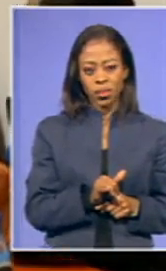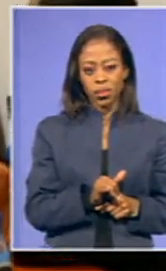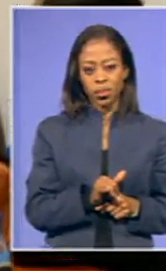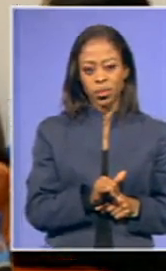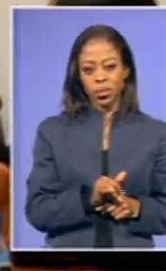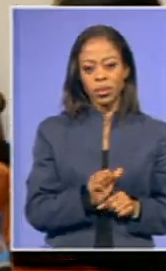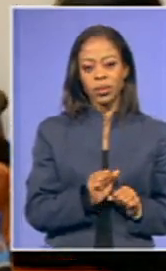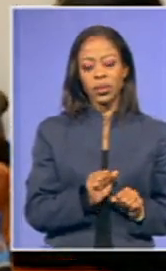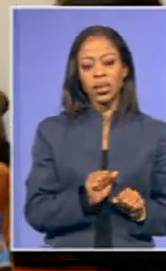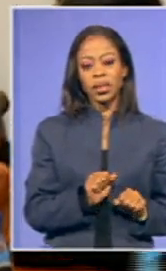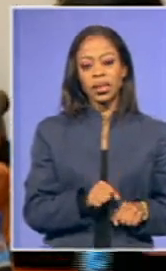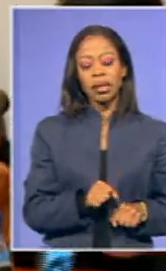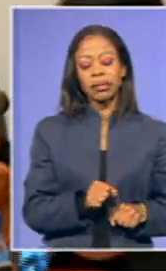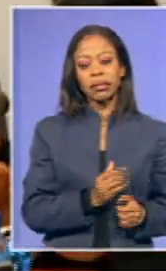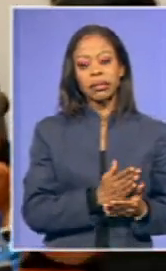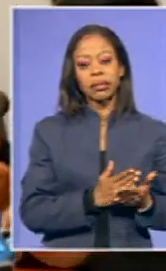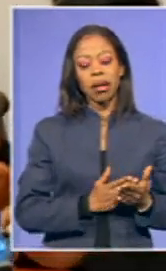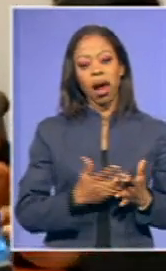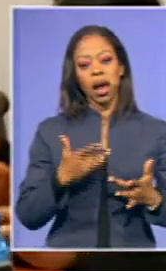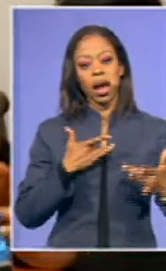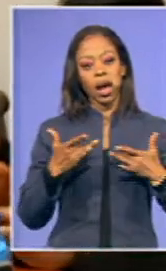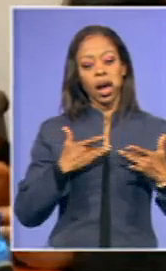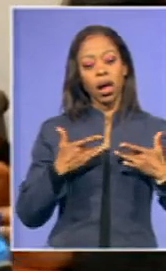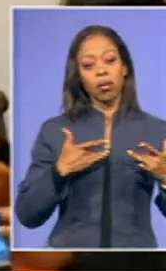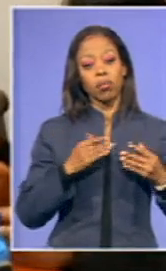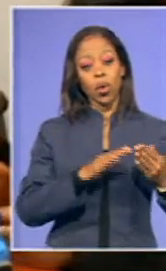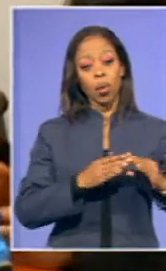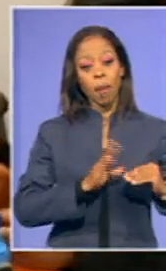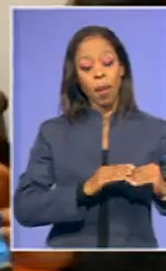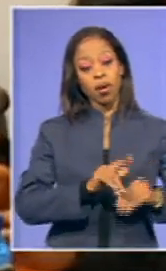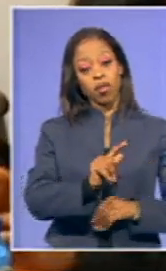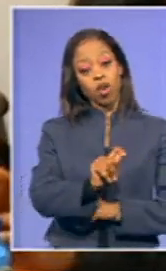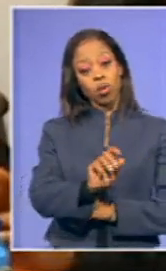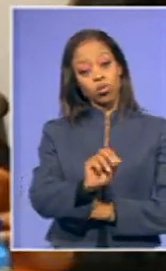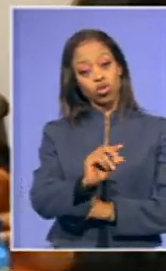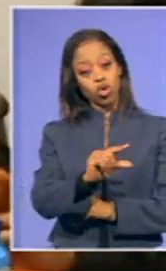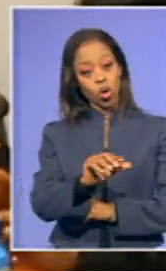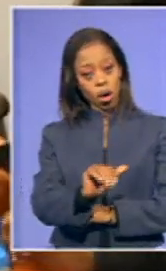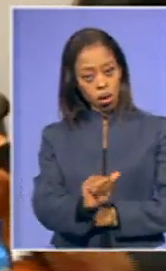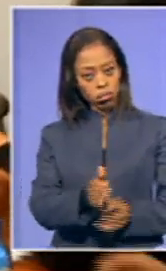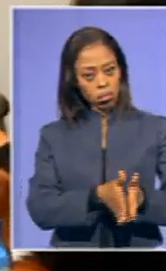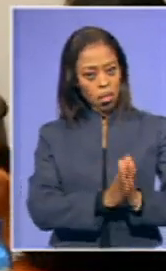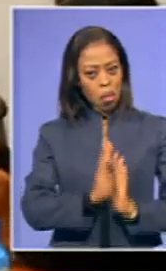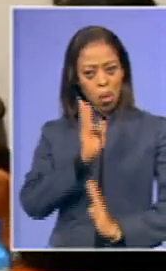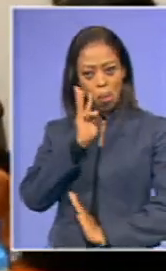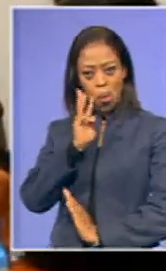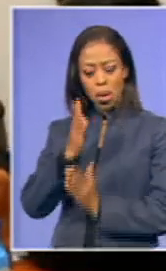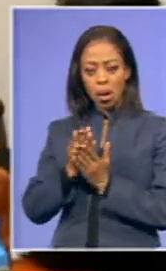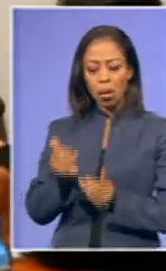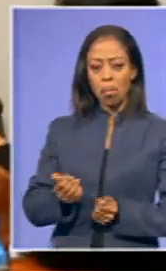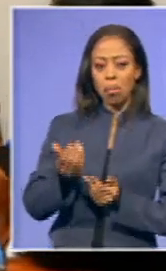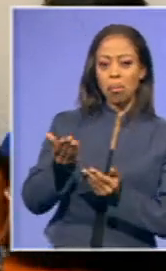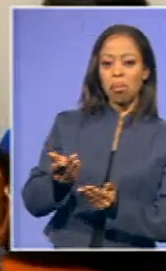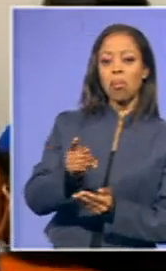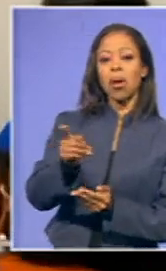There was also some concerns by Tongaat residents asking if water can be supplied by the Caesar water